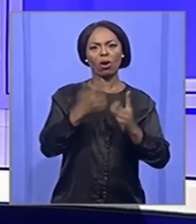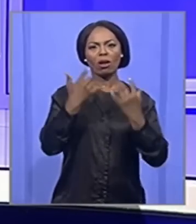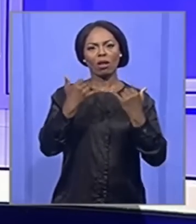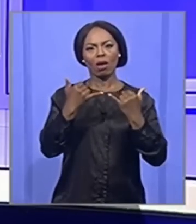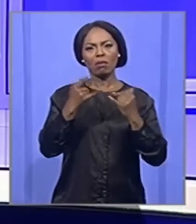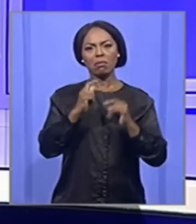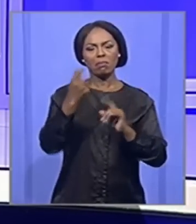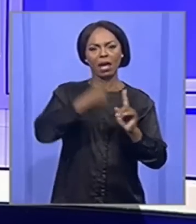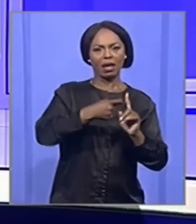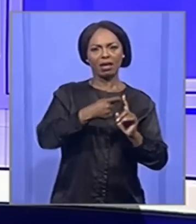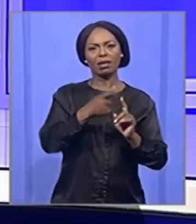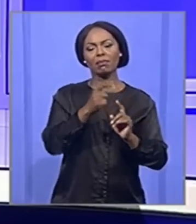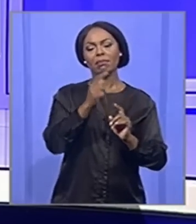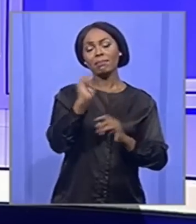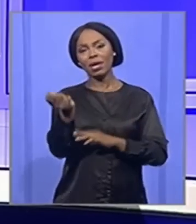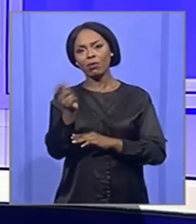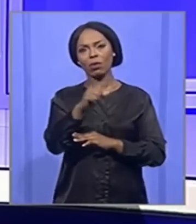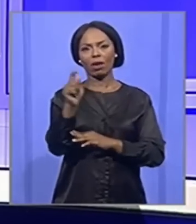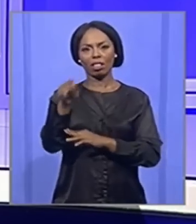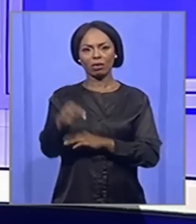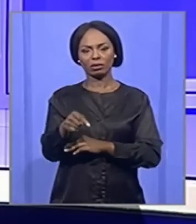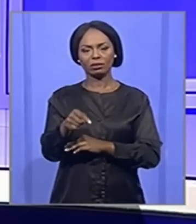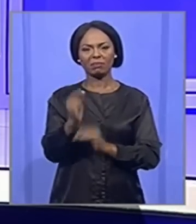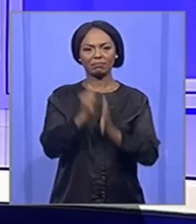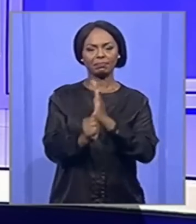tse dikete tse lekgolo bakeng sa polao ya Meyiwa.